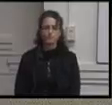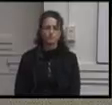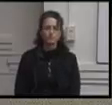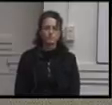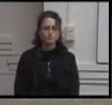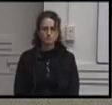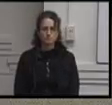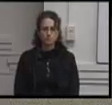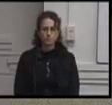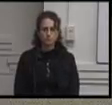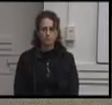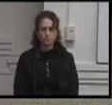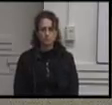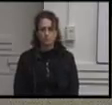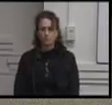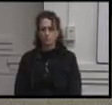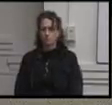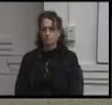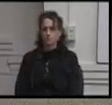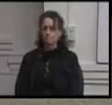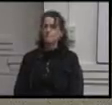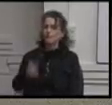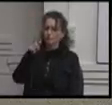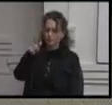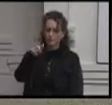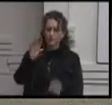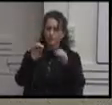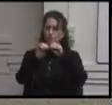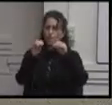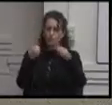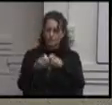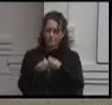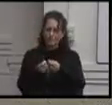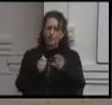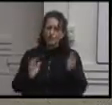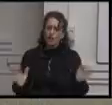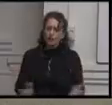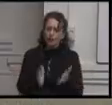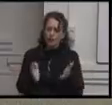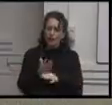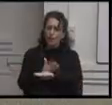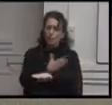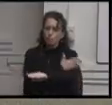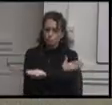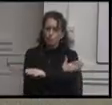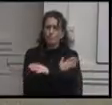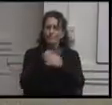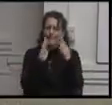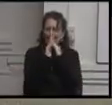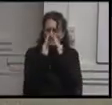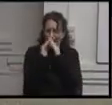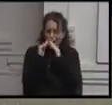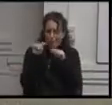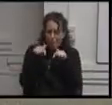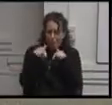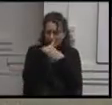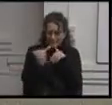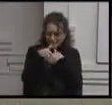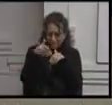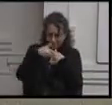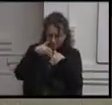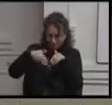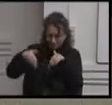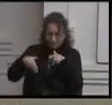Enhancing and supporting the vitality and the health of the downtown district is a core function of our municipal